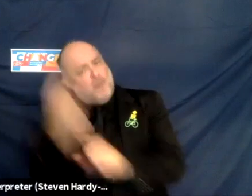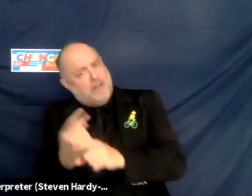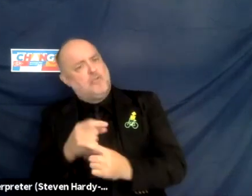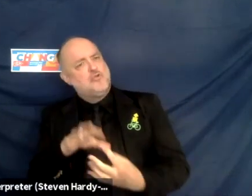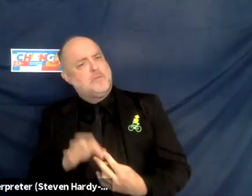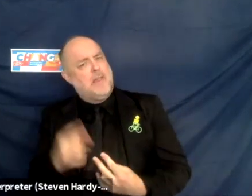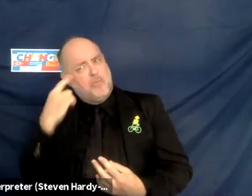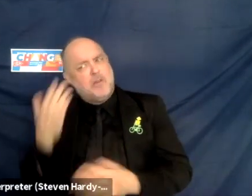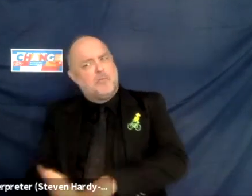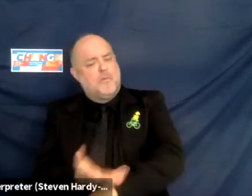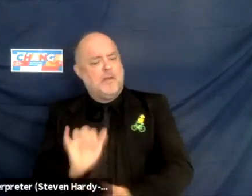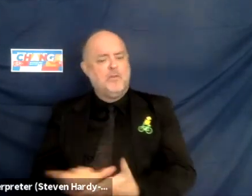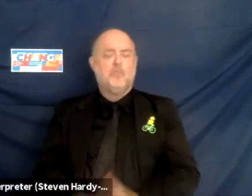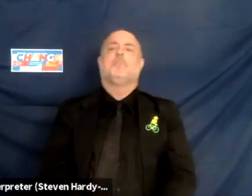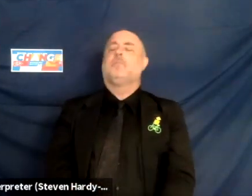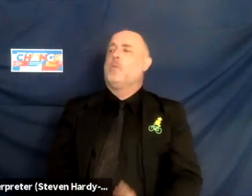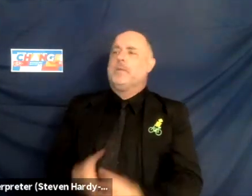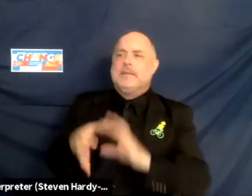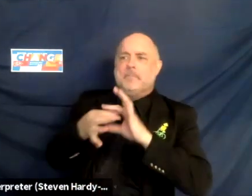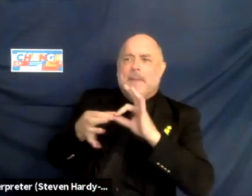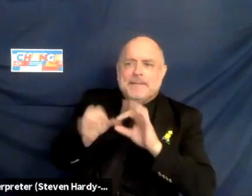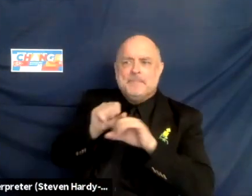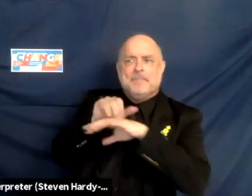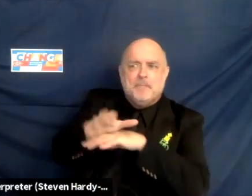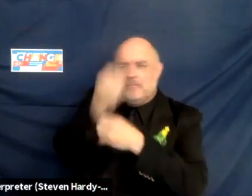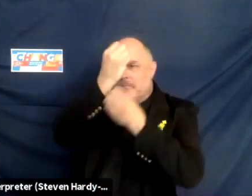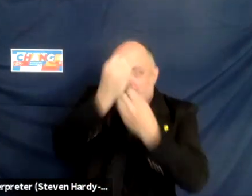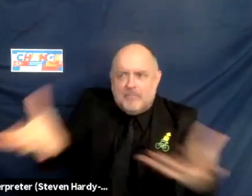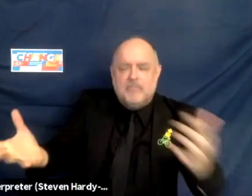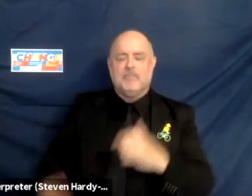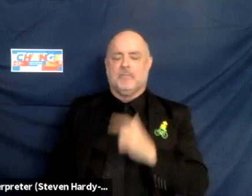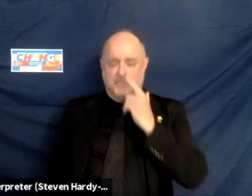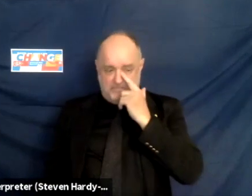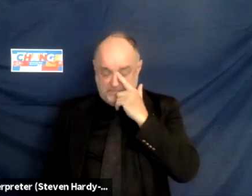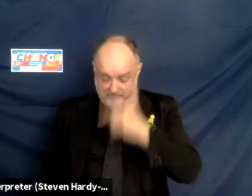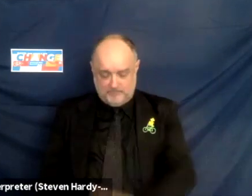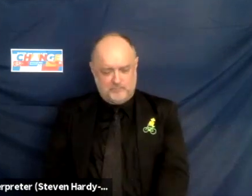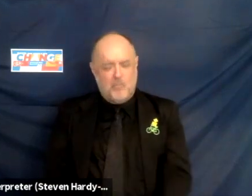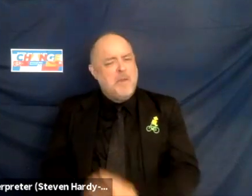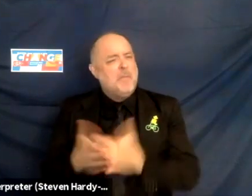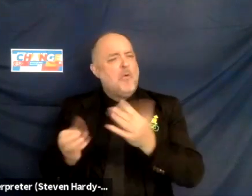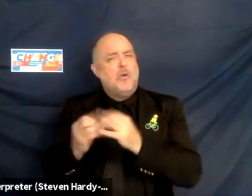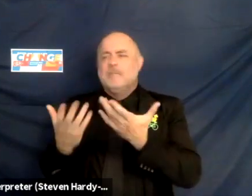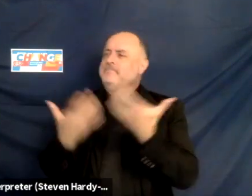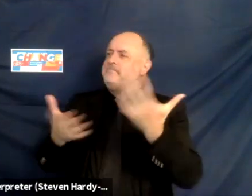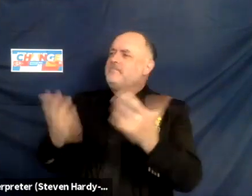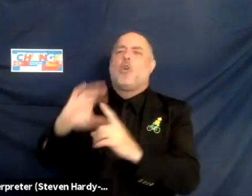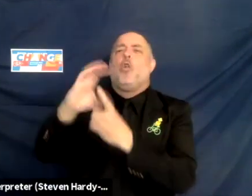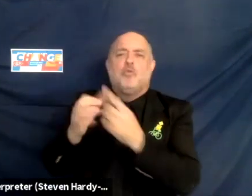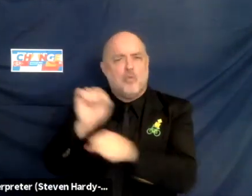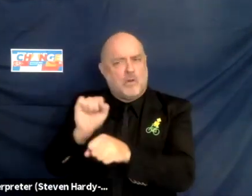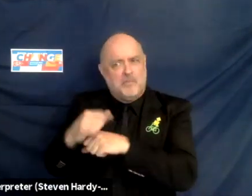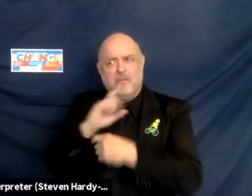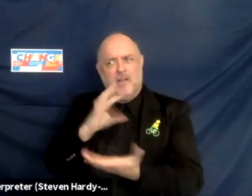a lot there too, whether it's messaging, just information, or whether it's that more kind of cultural work that I've been talking about. All of those things